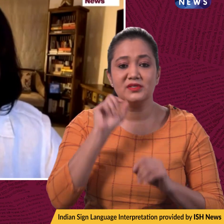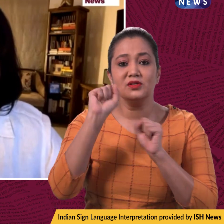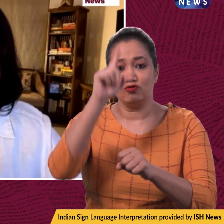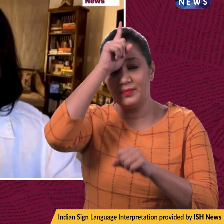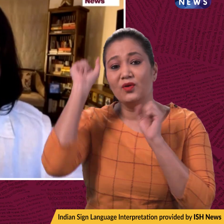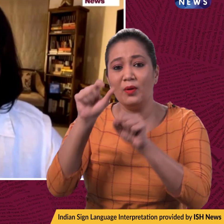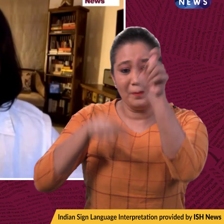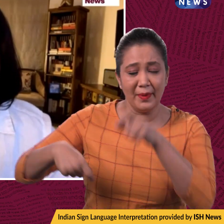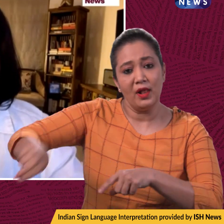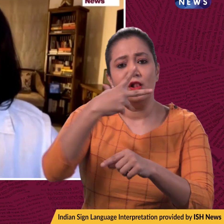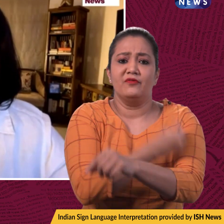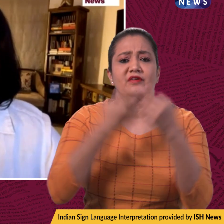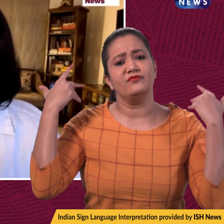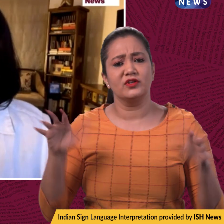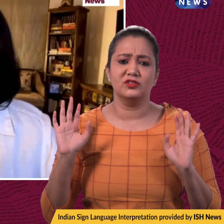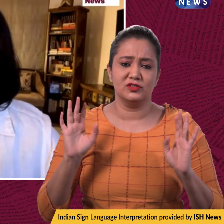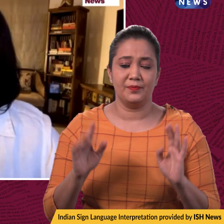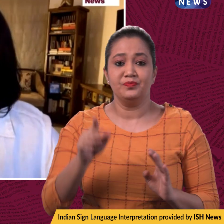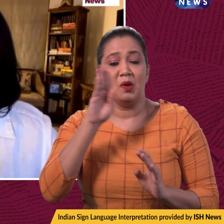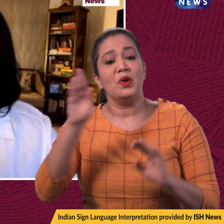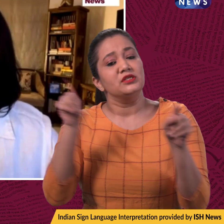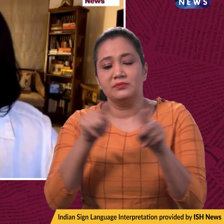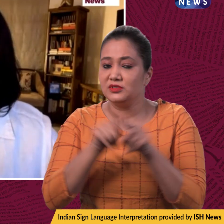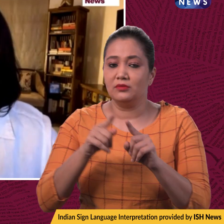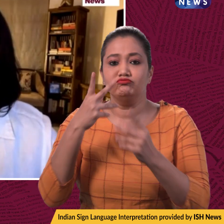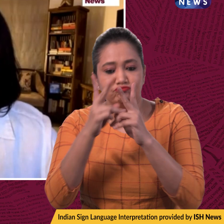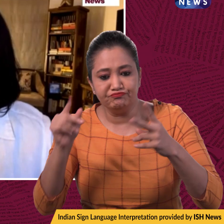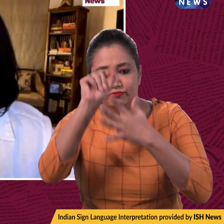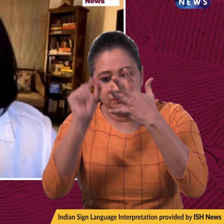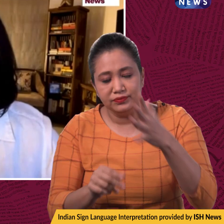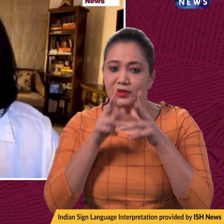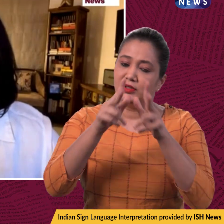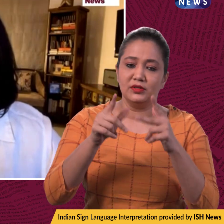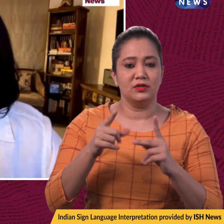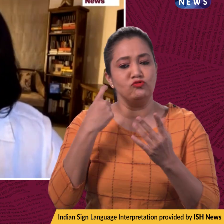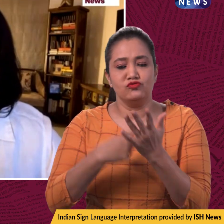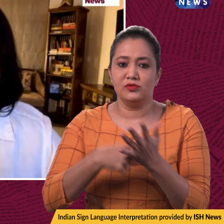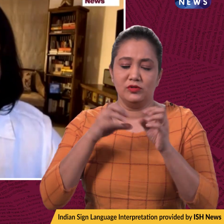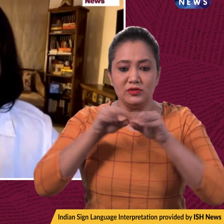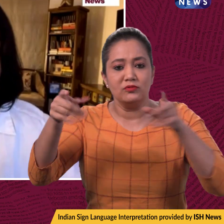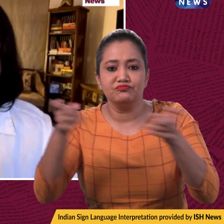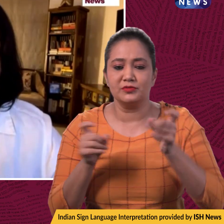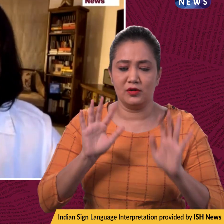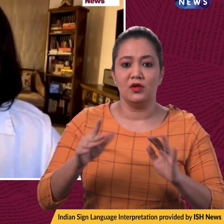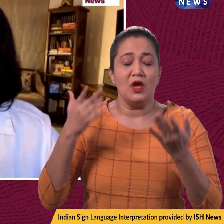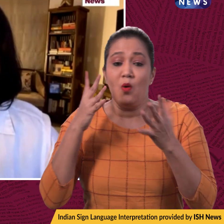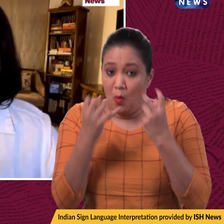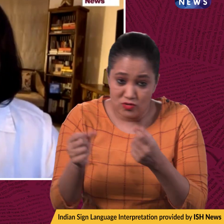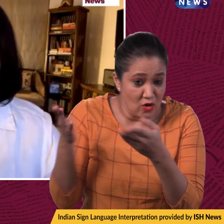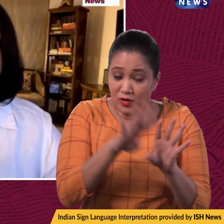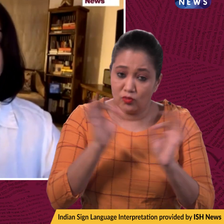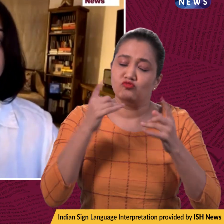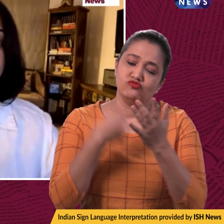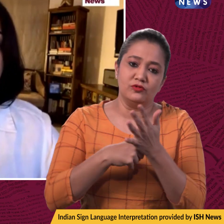67% of Germany's population are vaccinated. In the meantime, Belgium has also announced several measures to control the spread of infections and avoid a